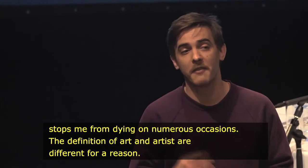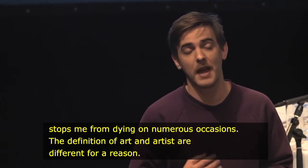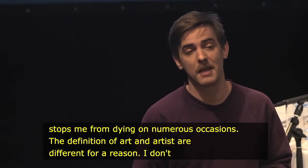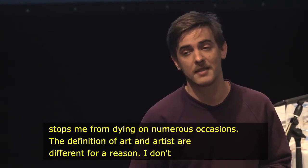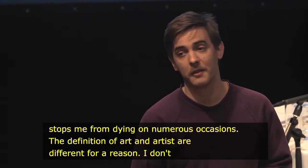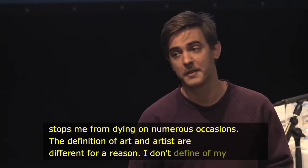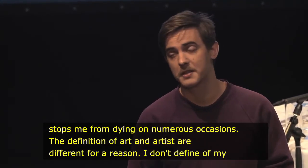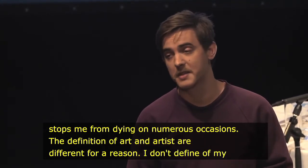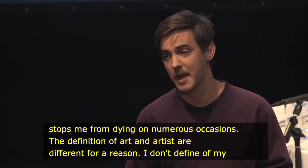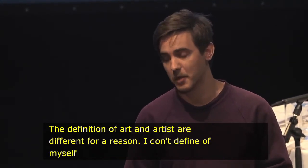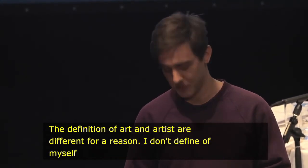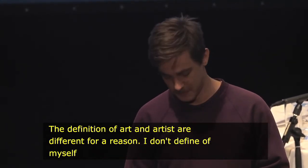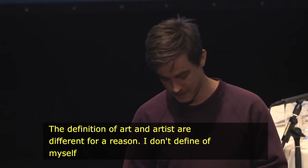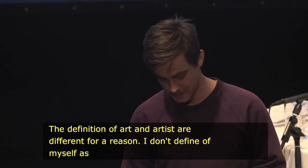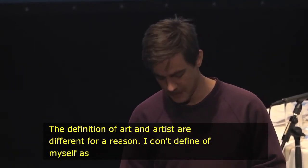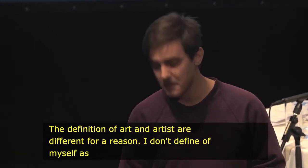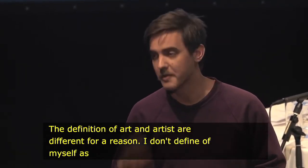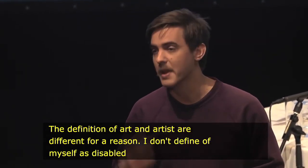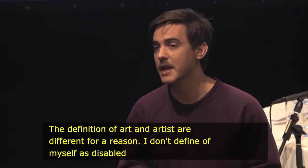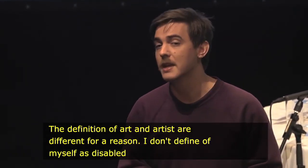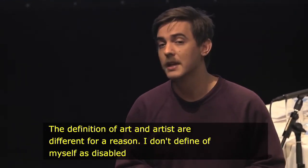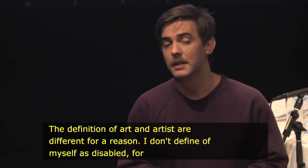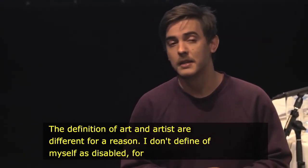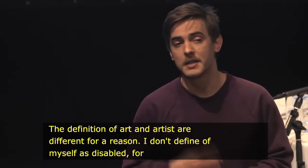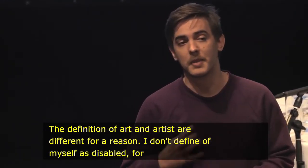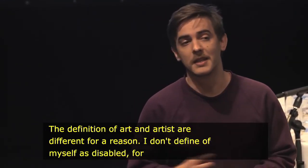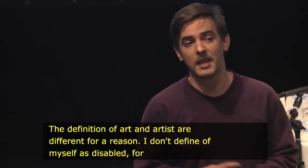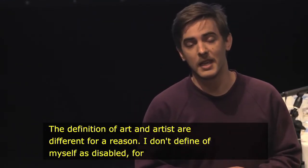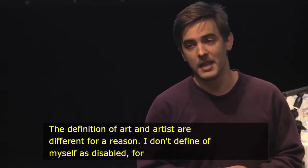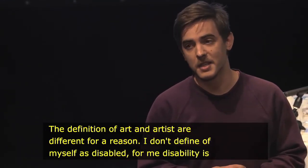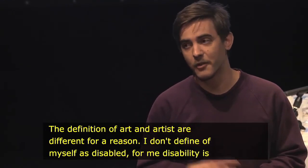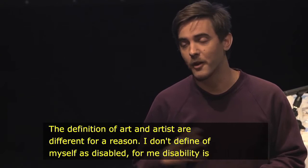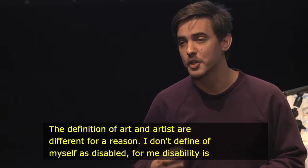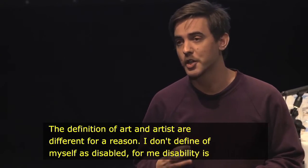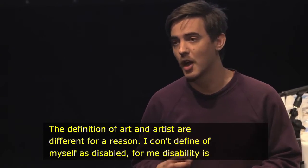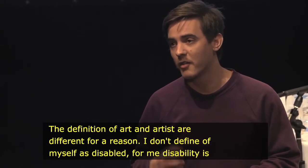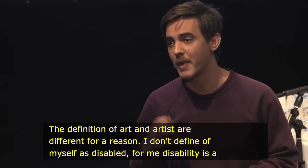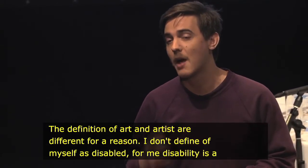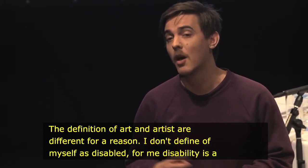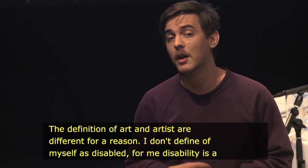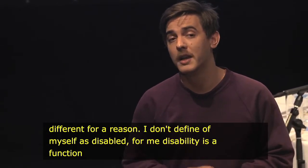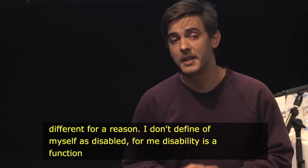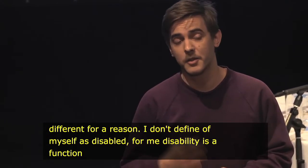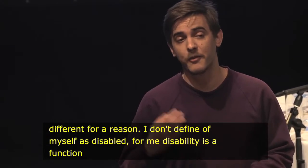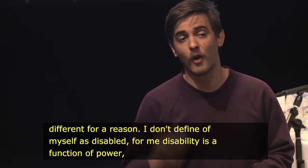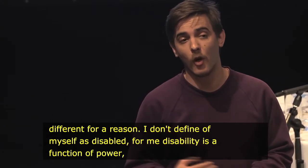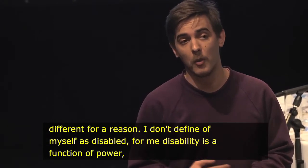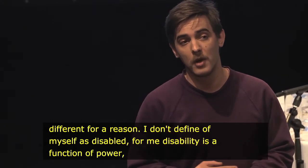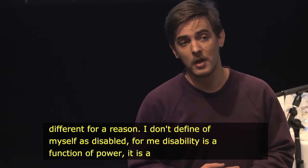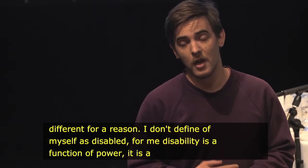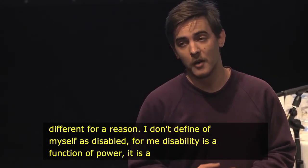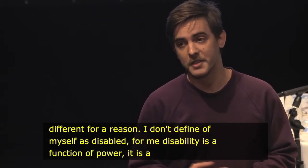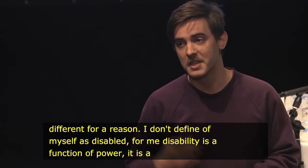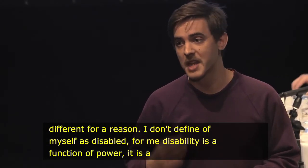don't define myself as disabled. For me, disability is a function of power. It is a